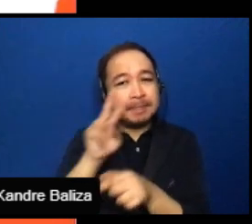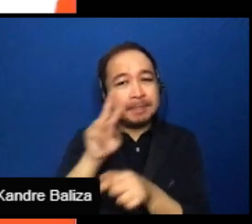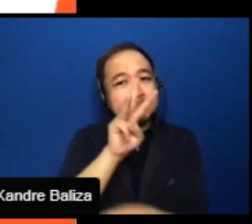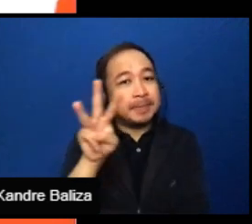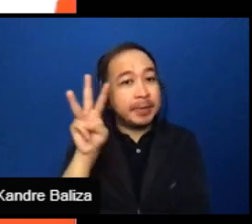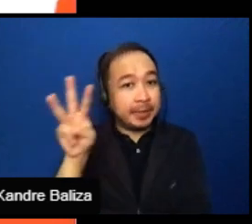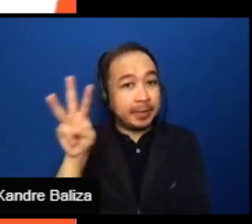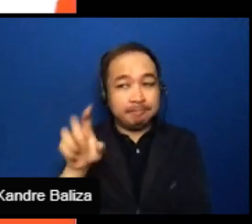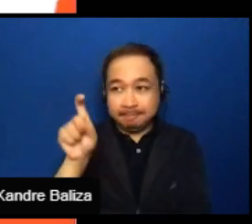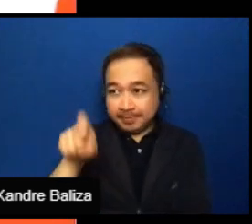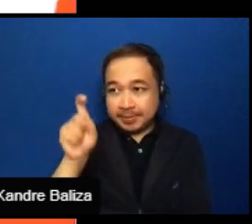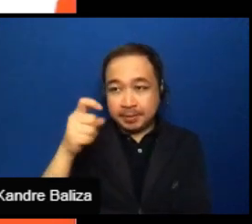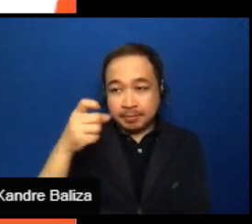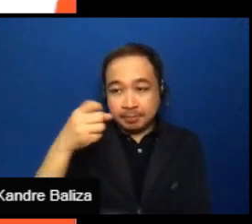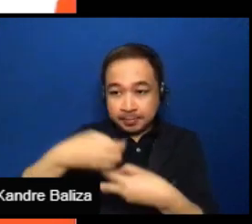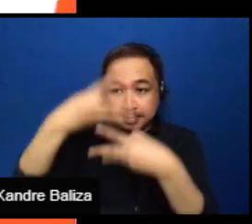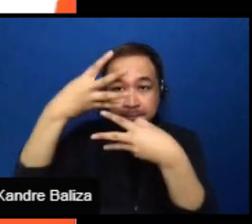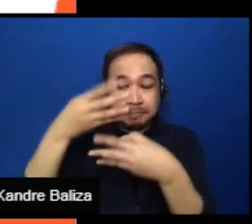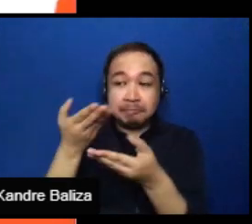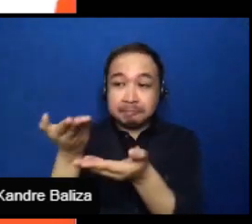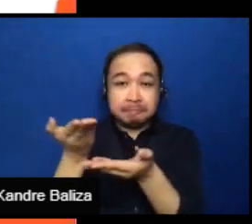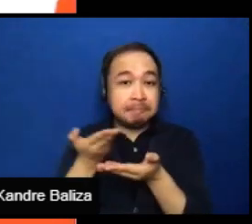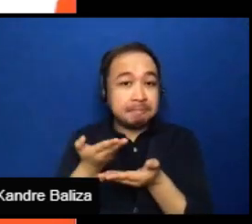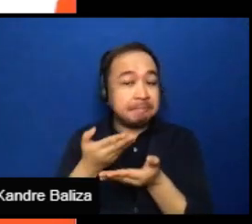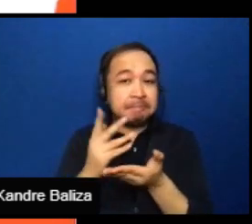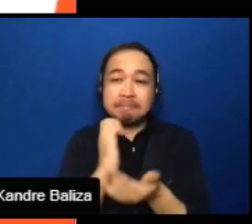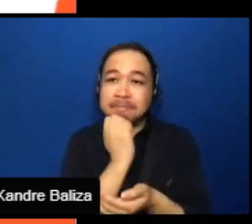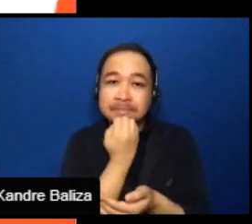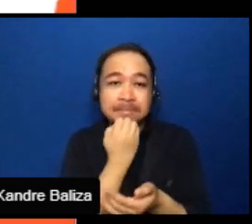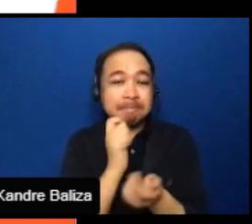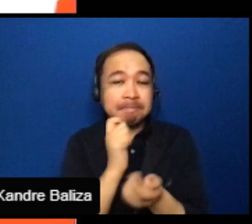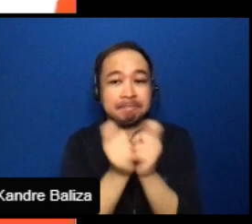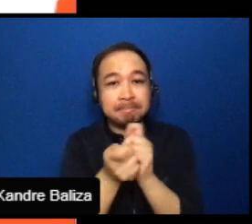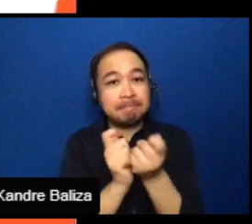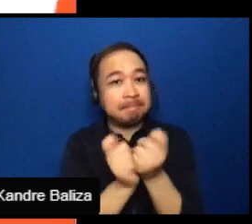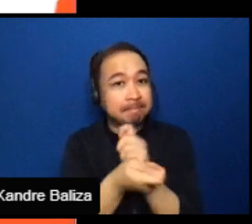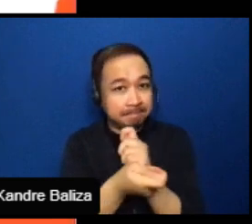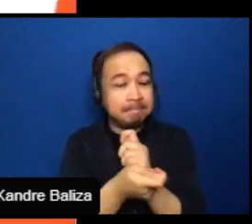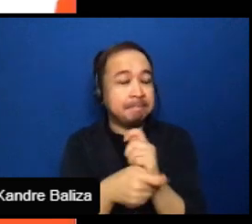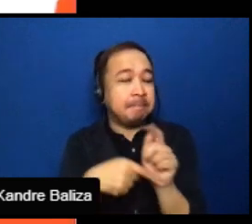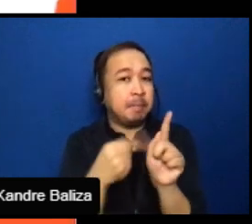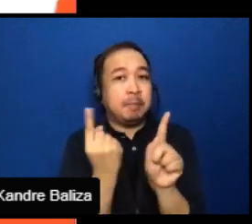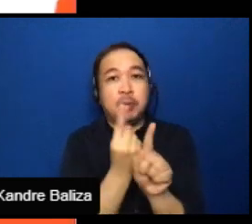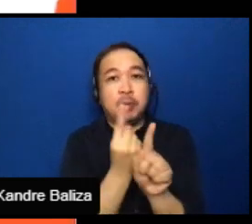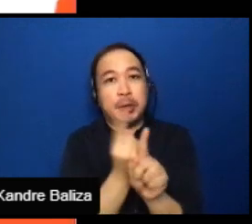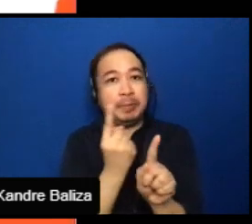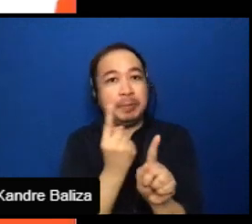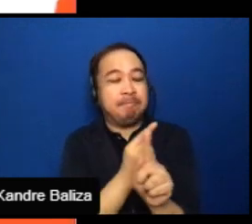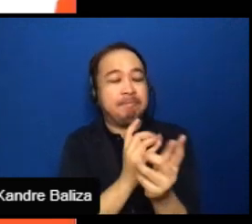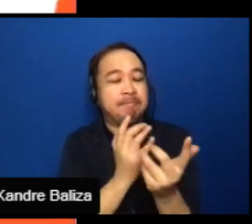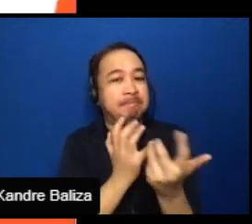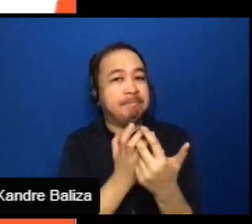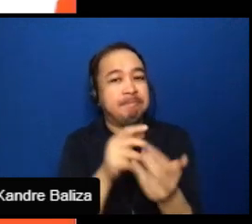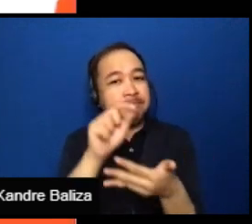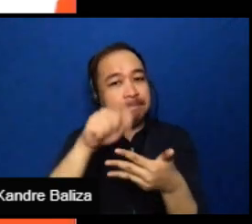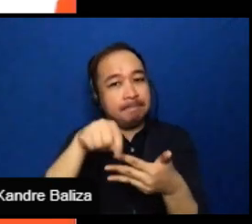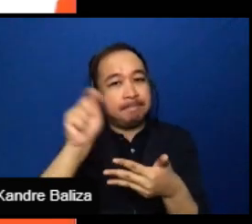and suggest any corrections to the participant list that you may deem fit. Thank you very much, Madam Chair.